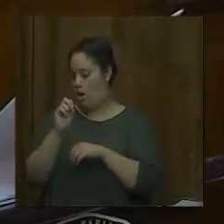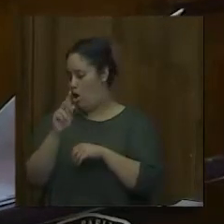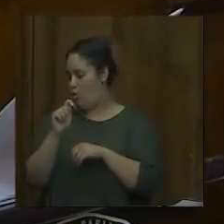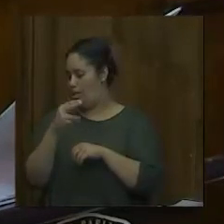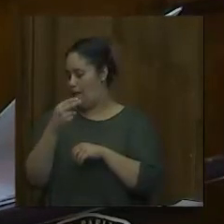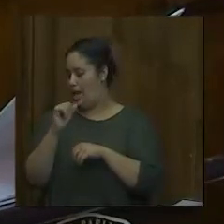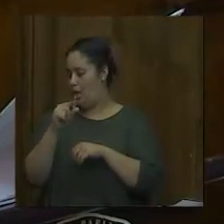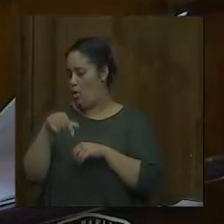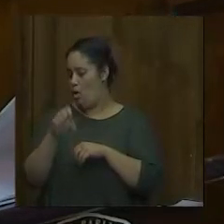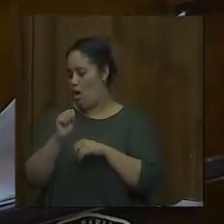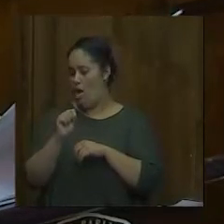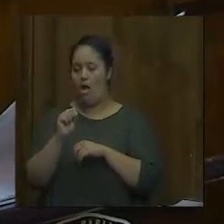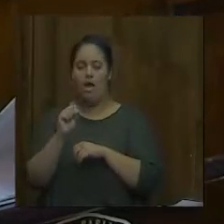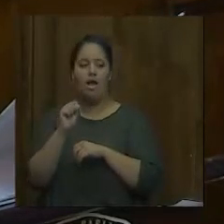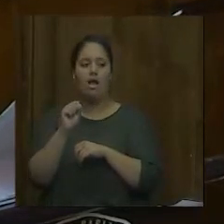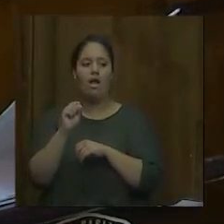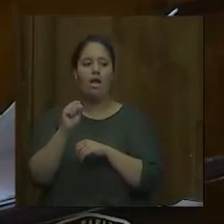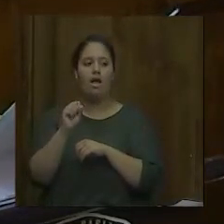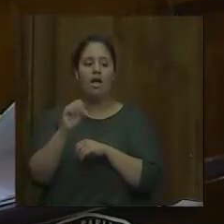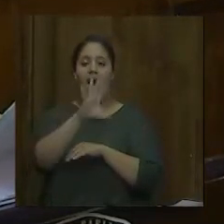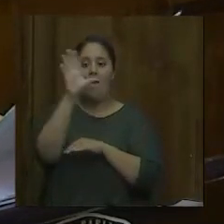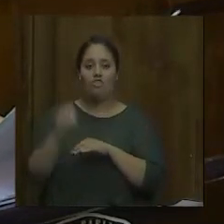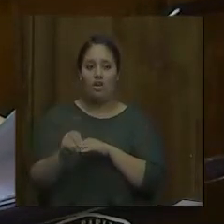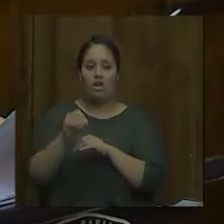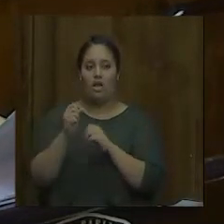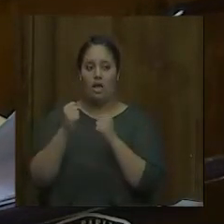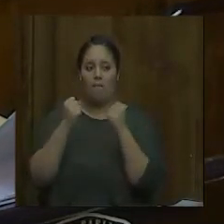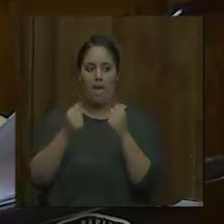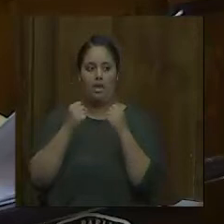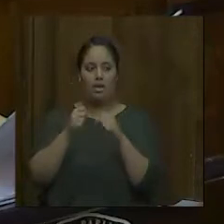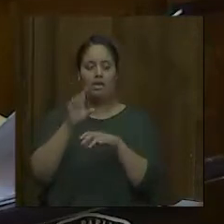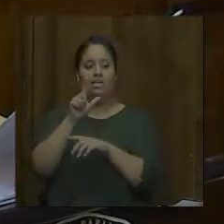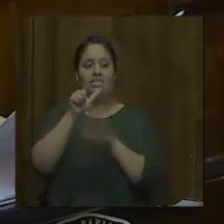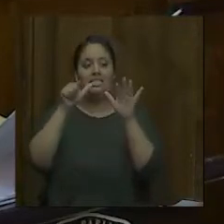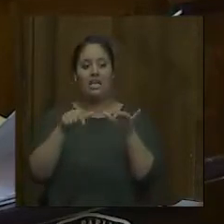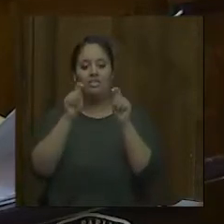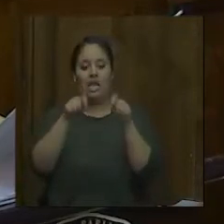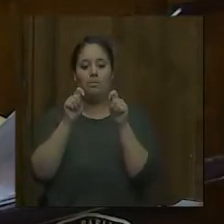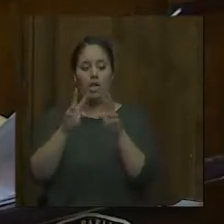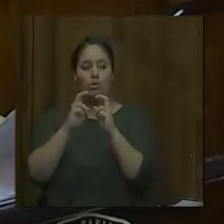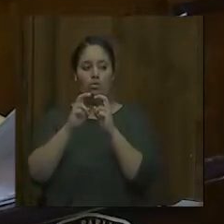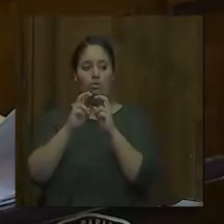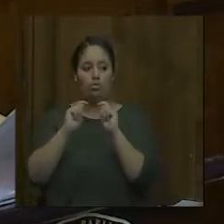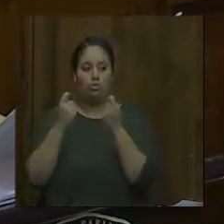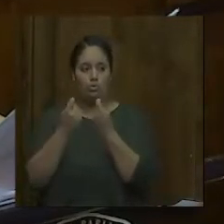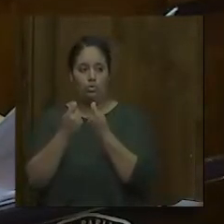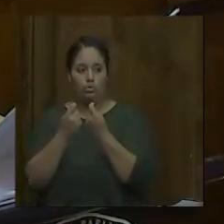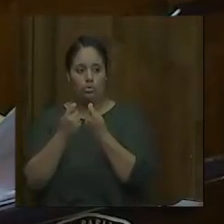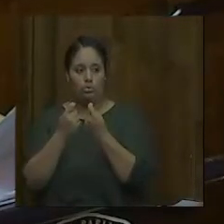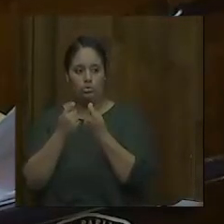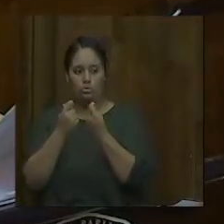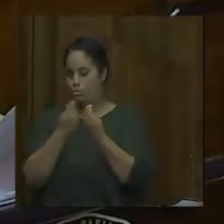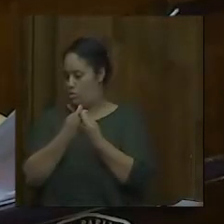Absa Cape Epic, the Foot of Africa Marathon, Sevens Cape Town Tournament, and the Western Province Ice Hockey International